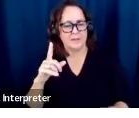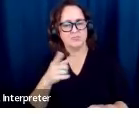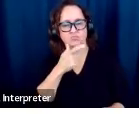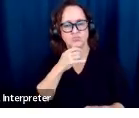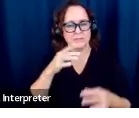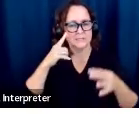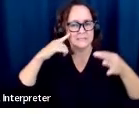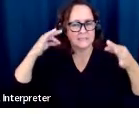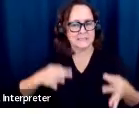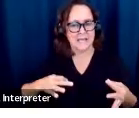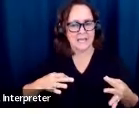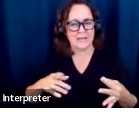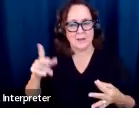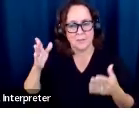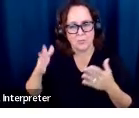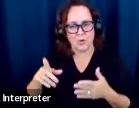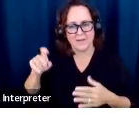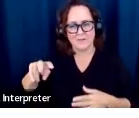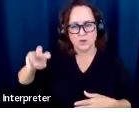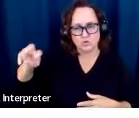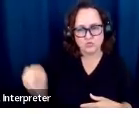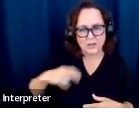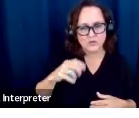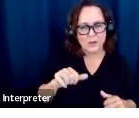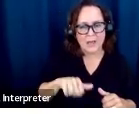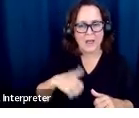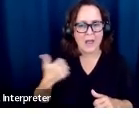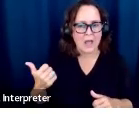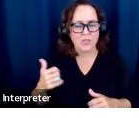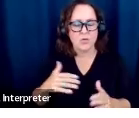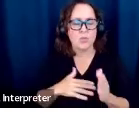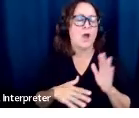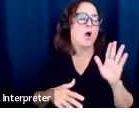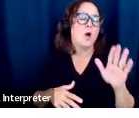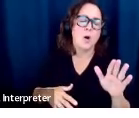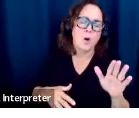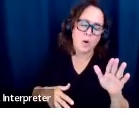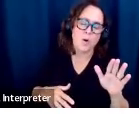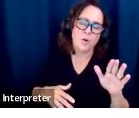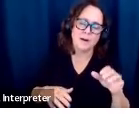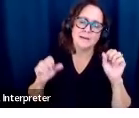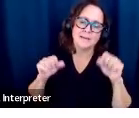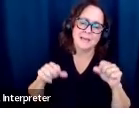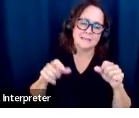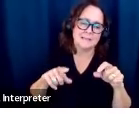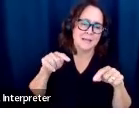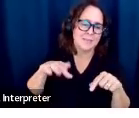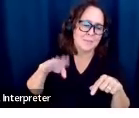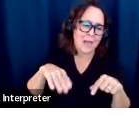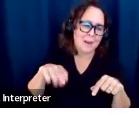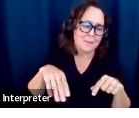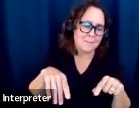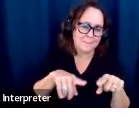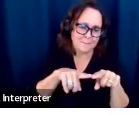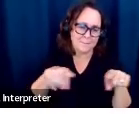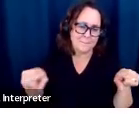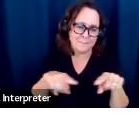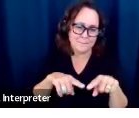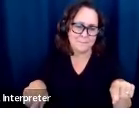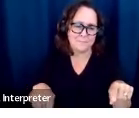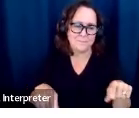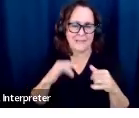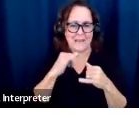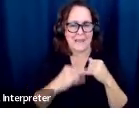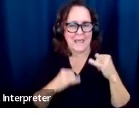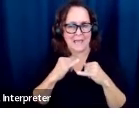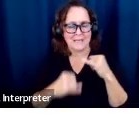if an individual needs to transition to another waiver. Yeah, so you can see, Carrie, it's down there at the bottom. That